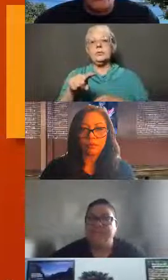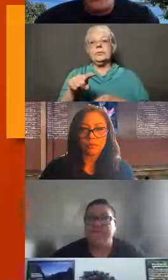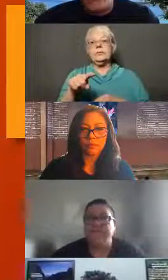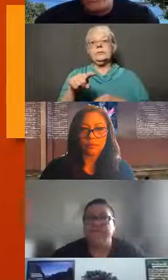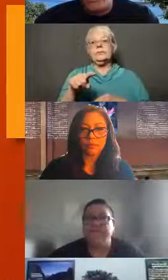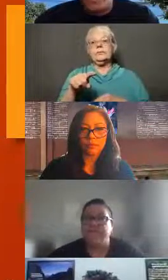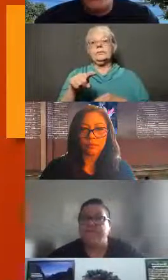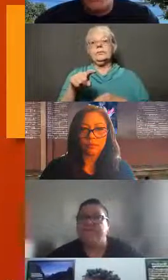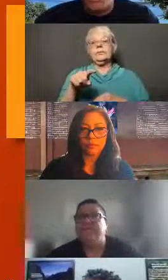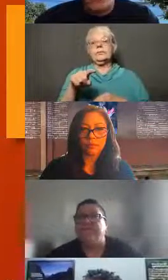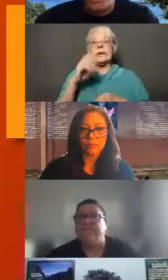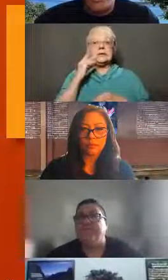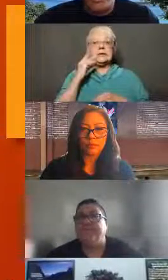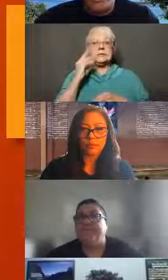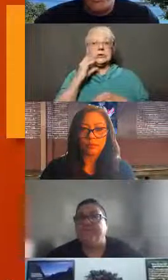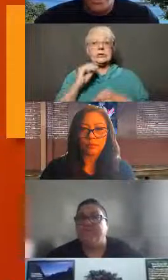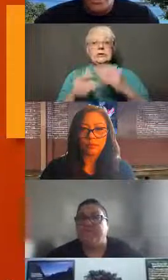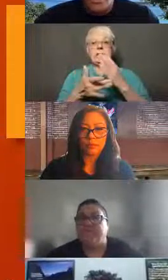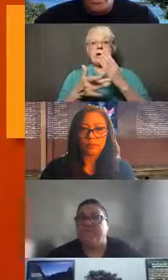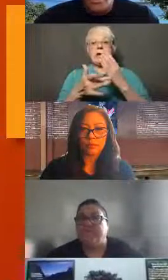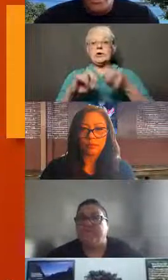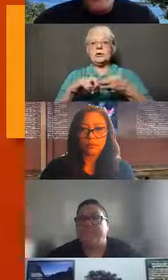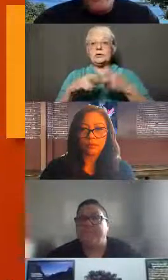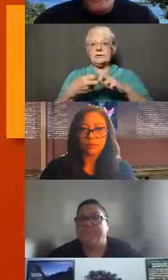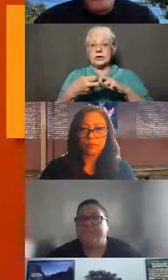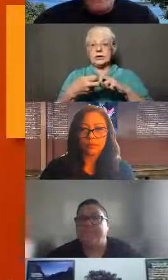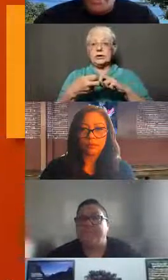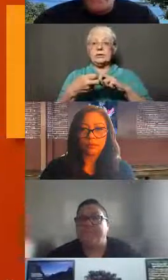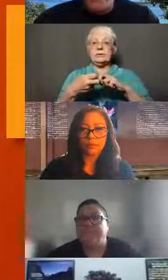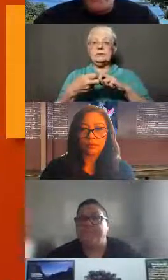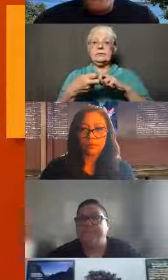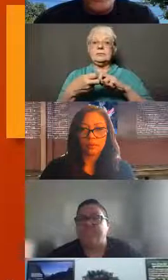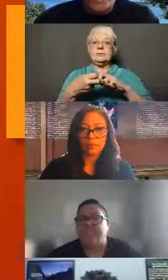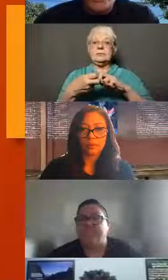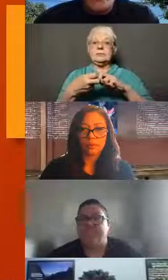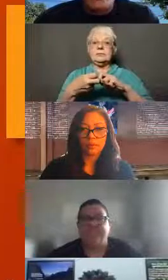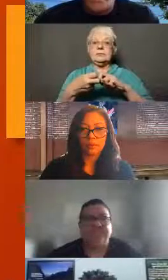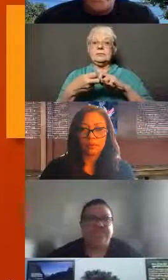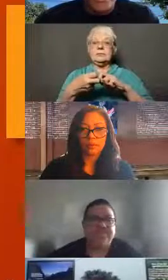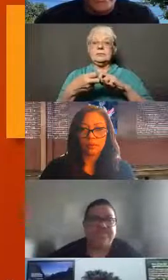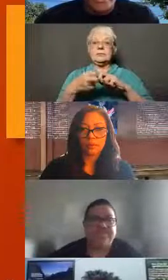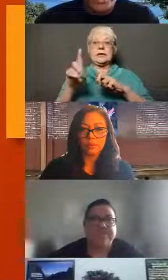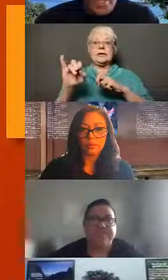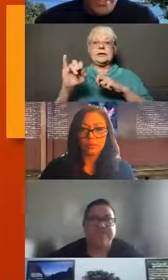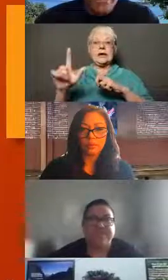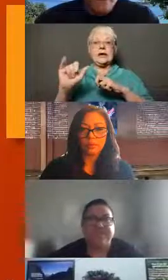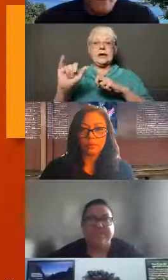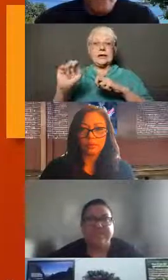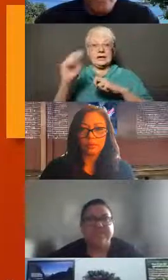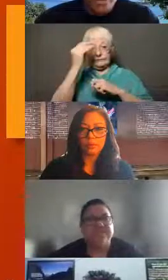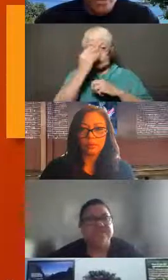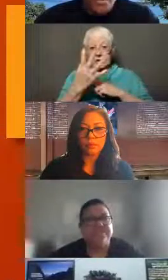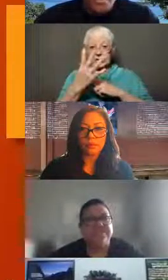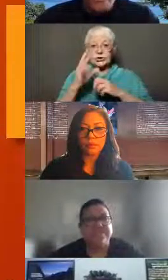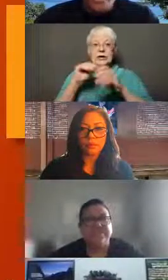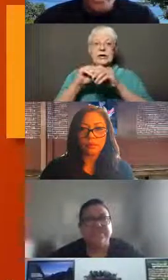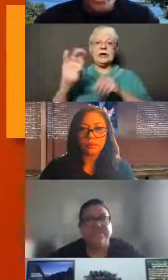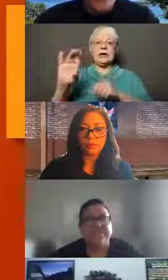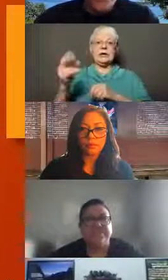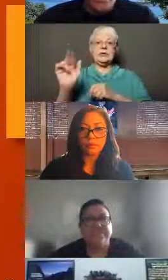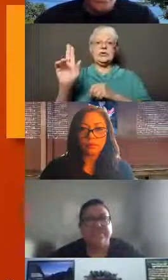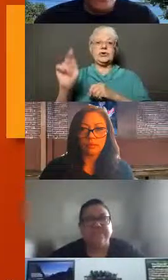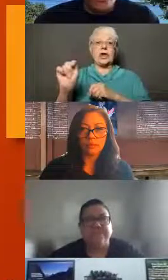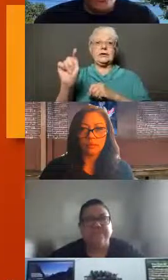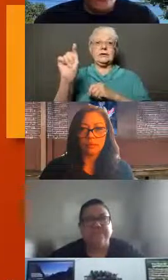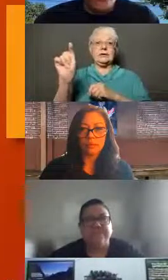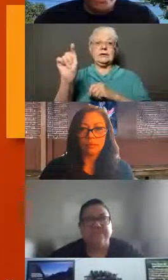experiencing any technical difficulties, there's dial-in information provided in the chat or